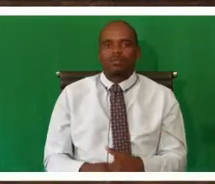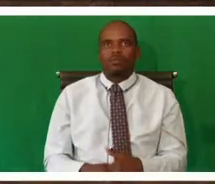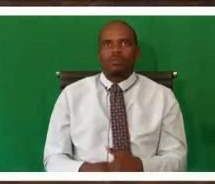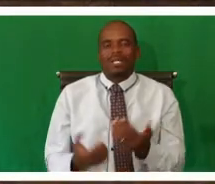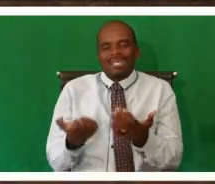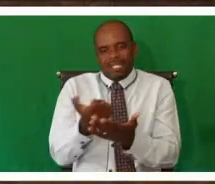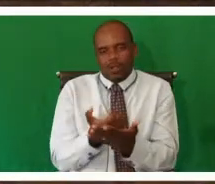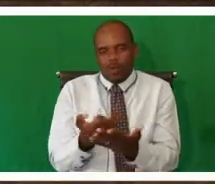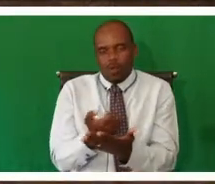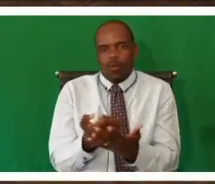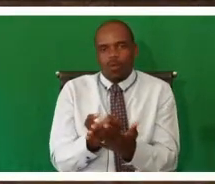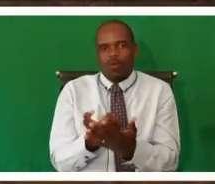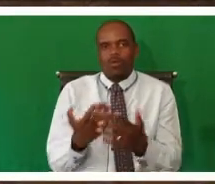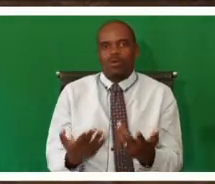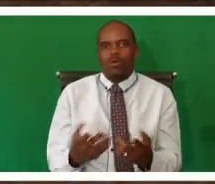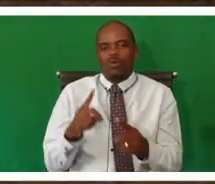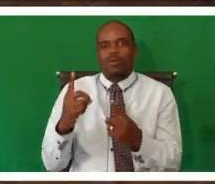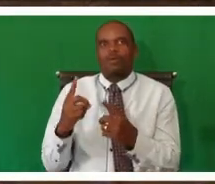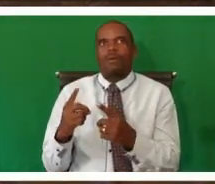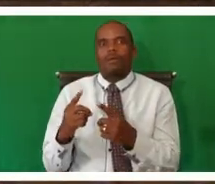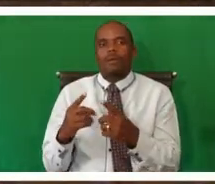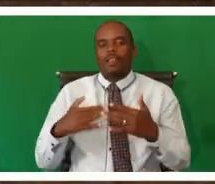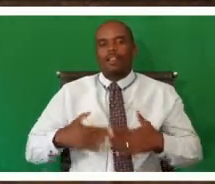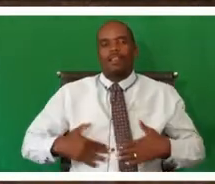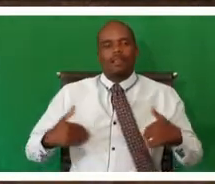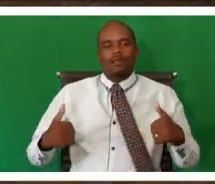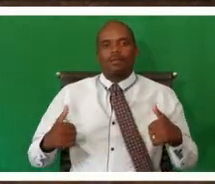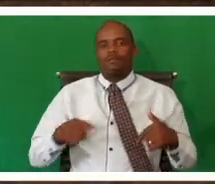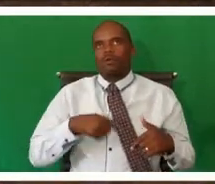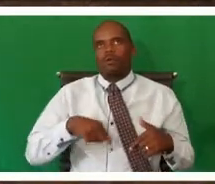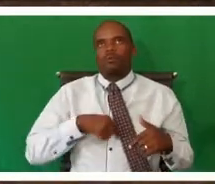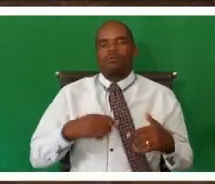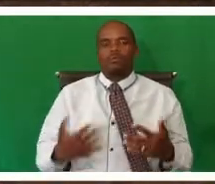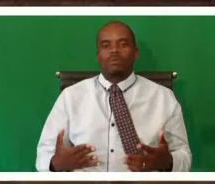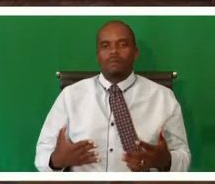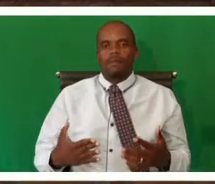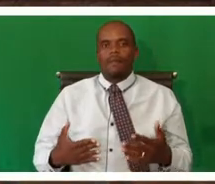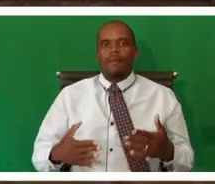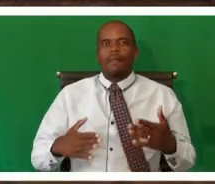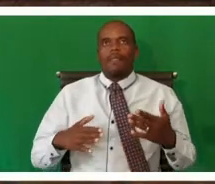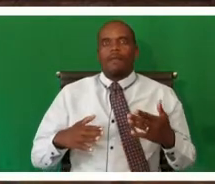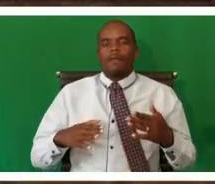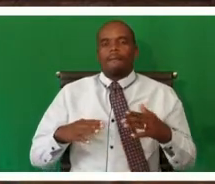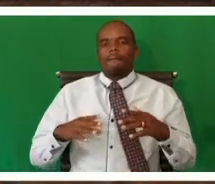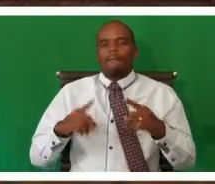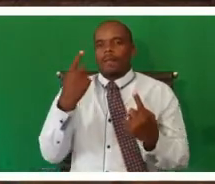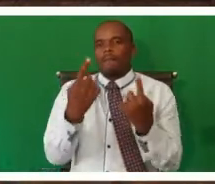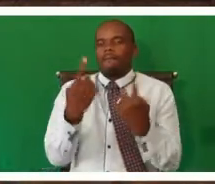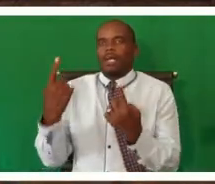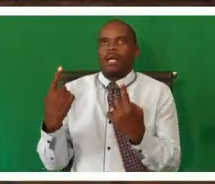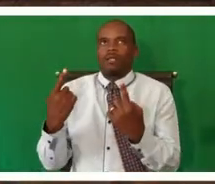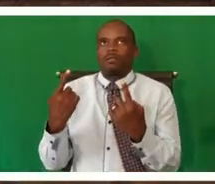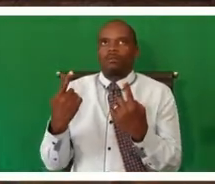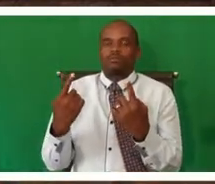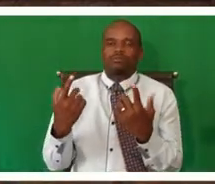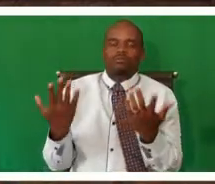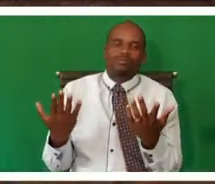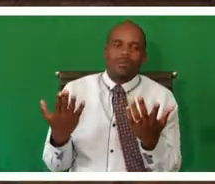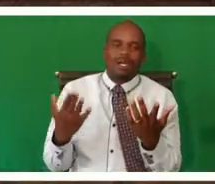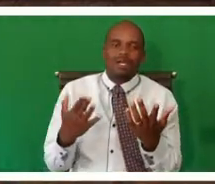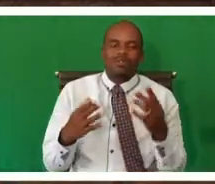individuals and households. People have lost their jobs. Some